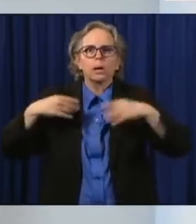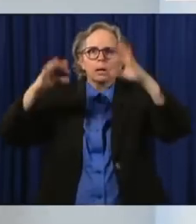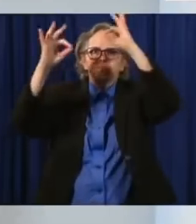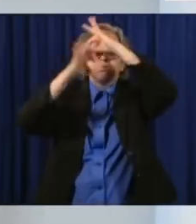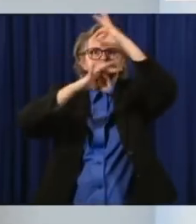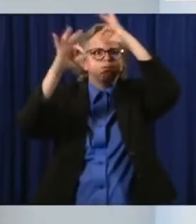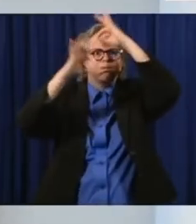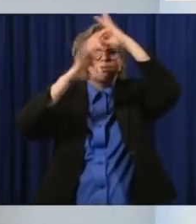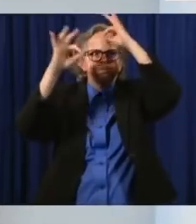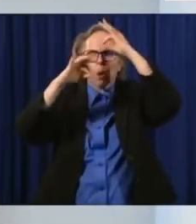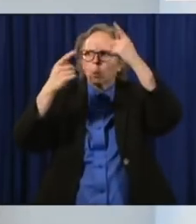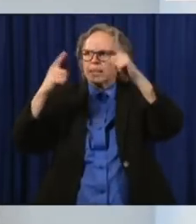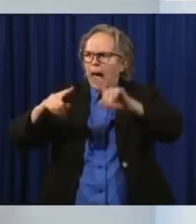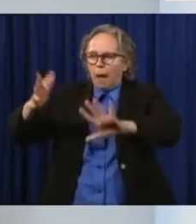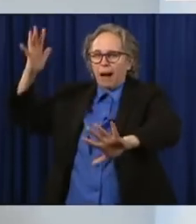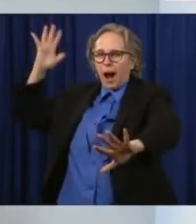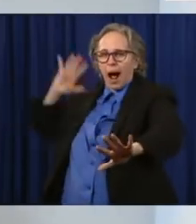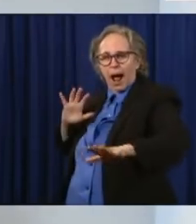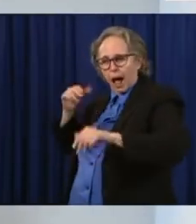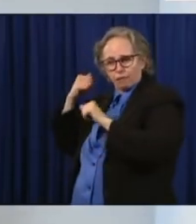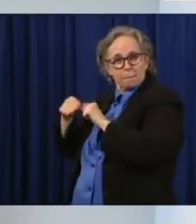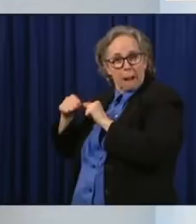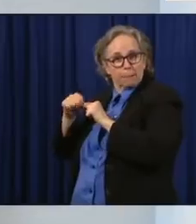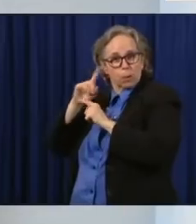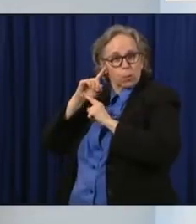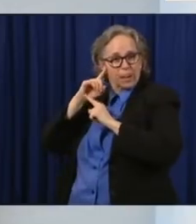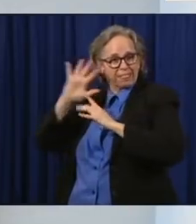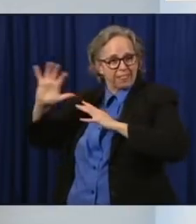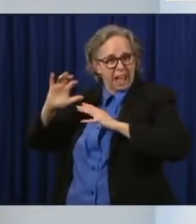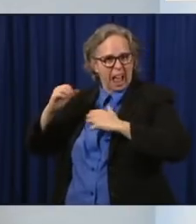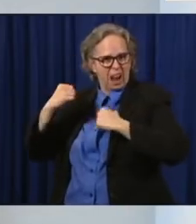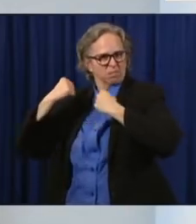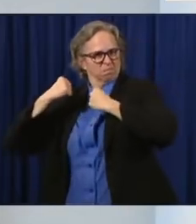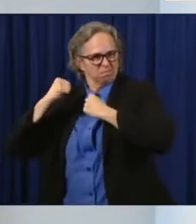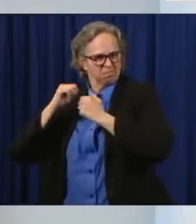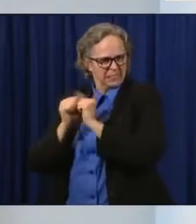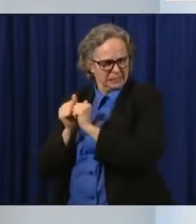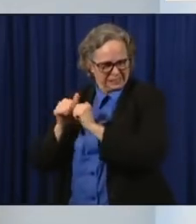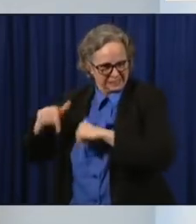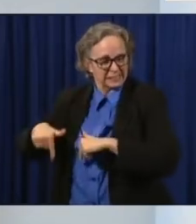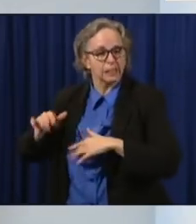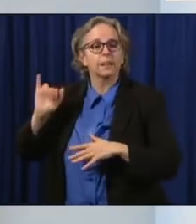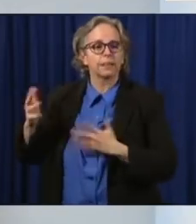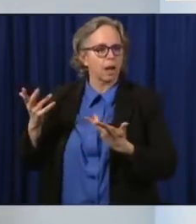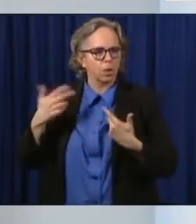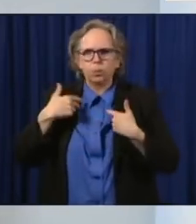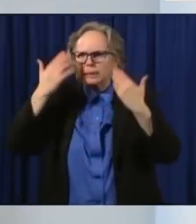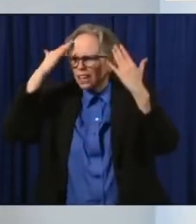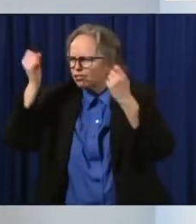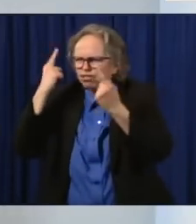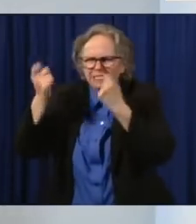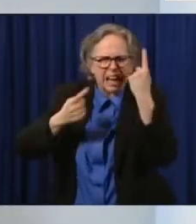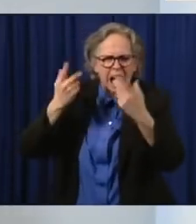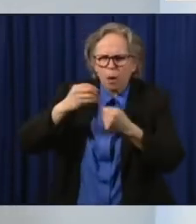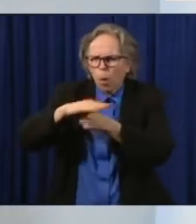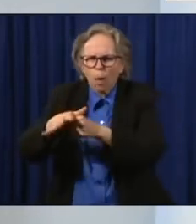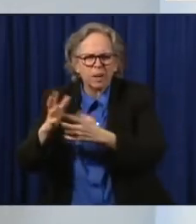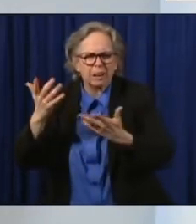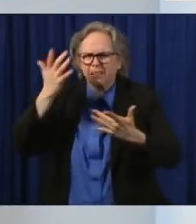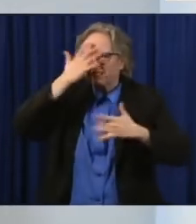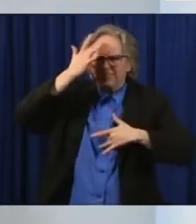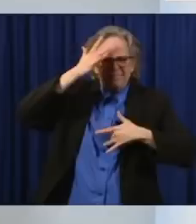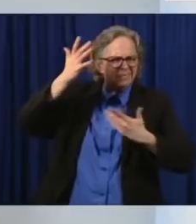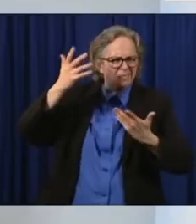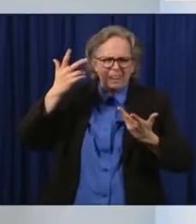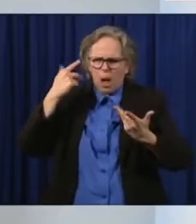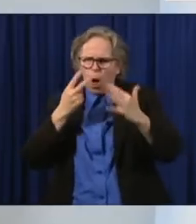Nobody in the world, nobody at the national level or at the state level really knew what we were facing. The most important thing we could do at that